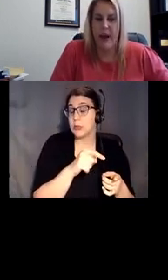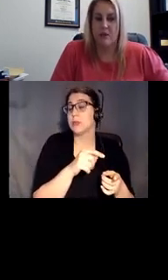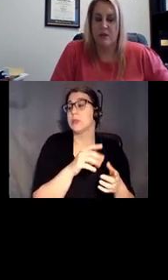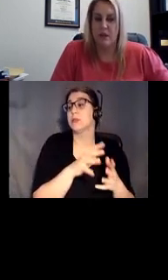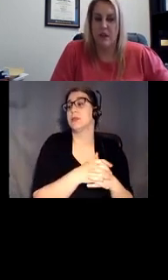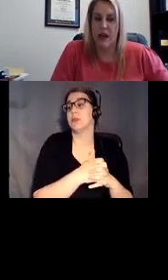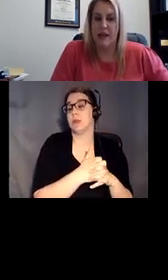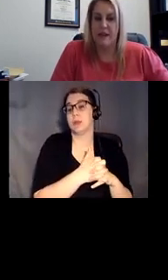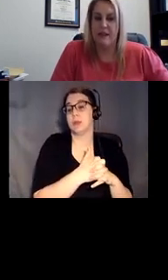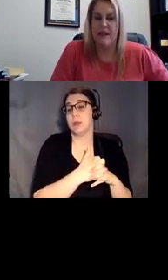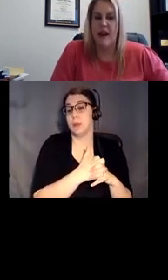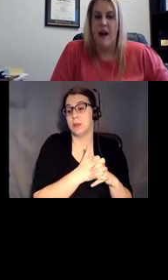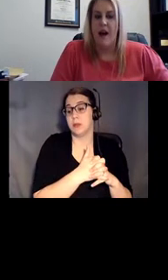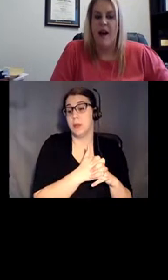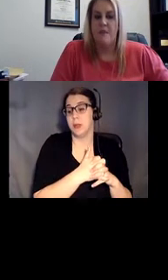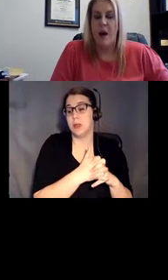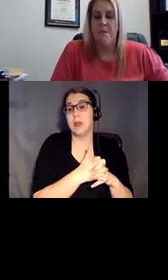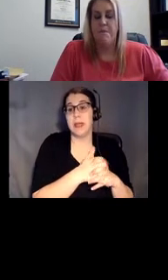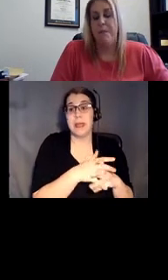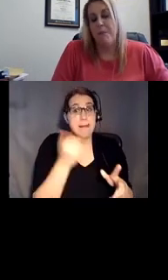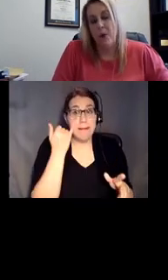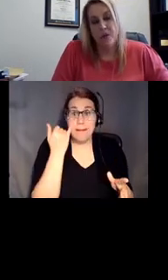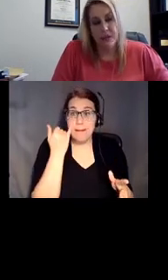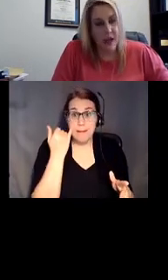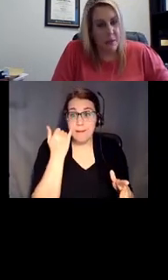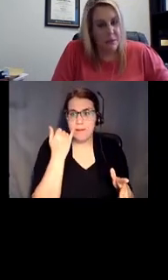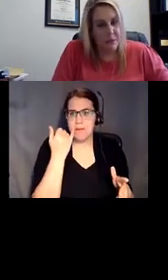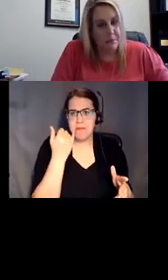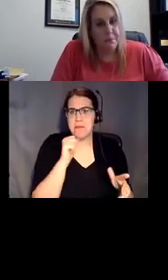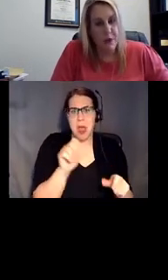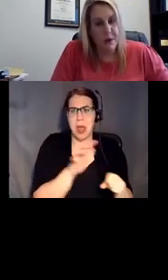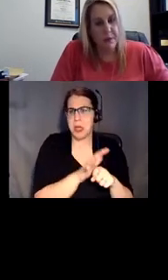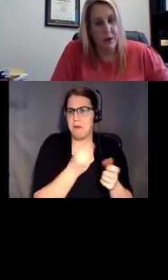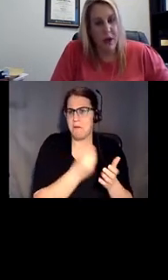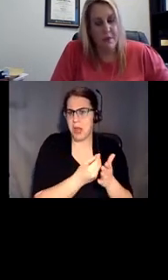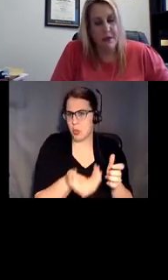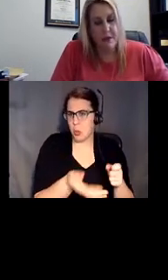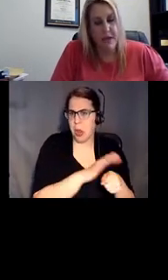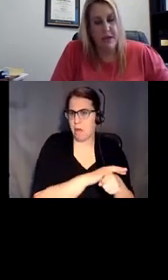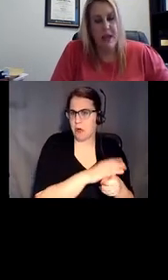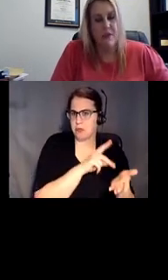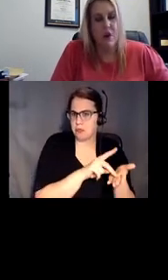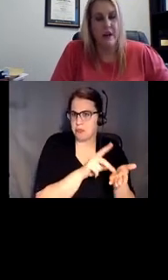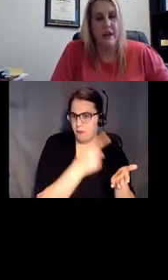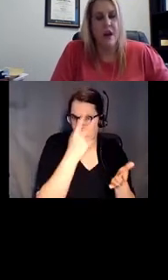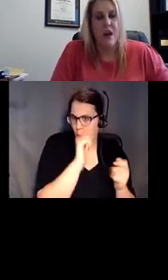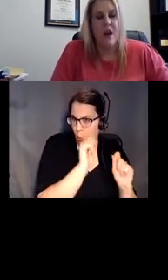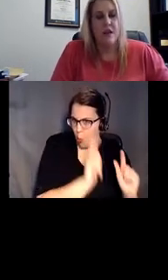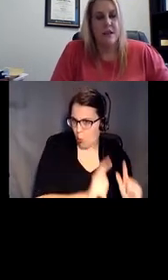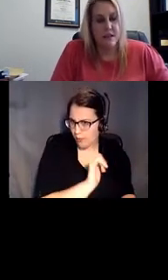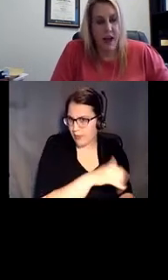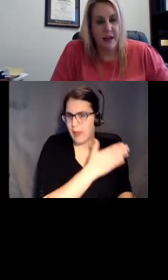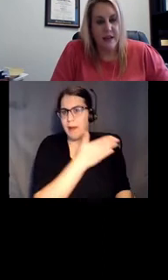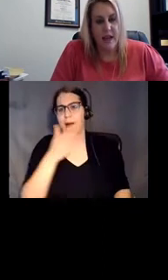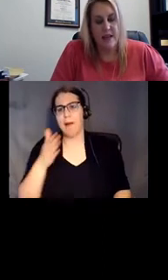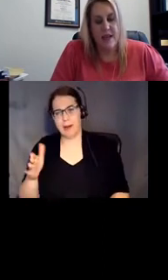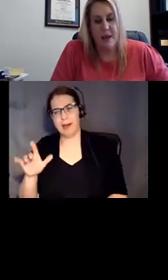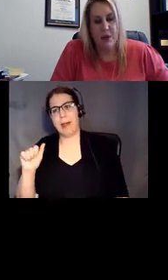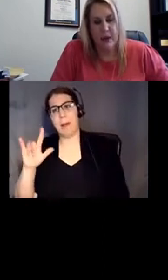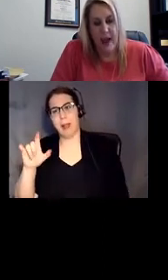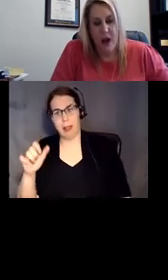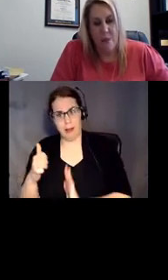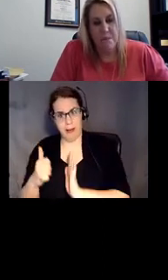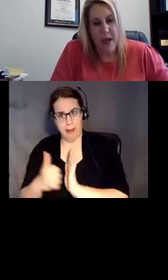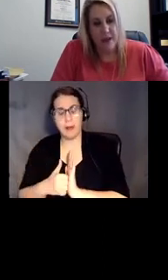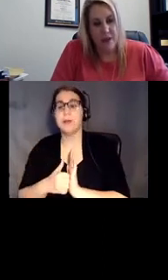ABLE accounts to clients. But most of the time when people are coming to me, they have already decided that the